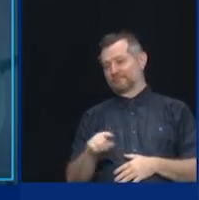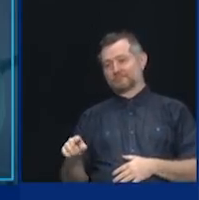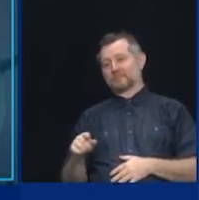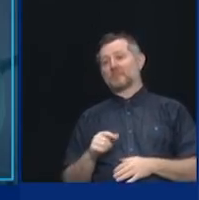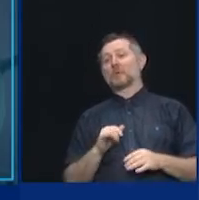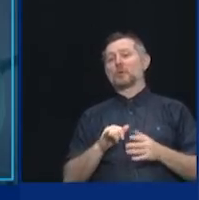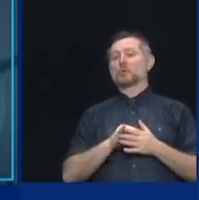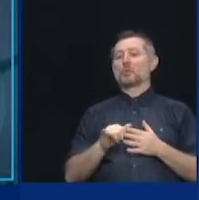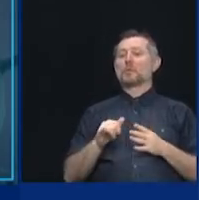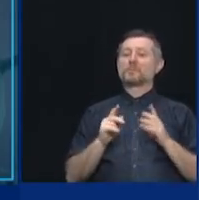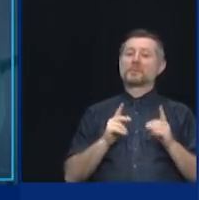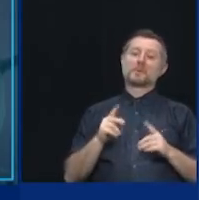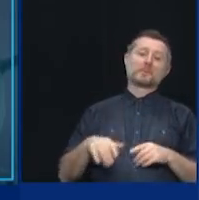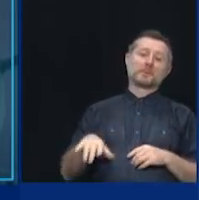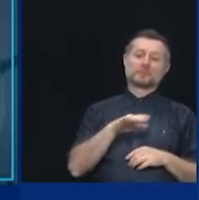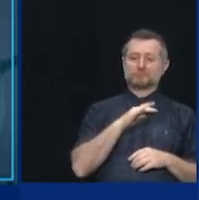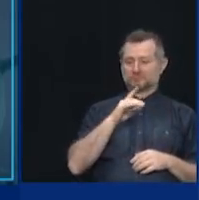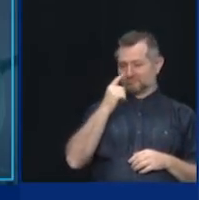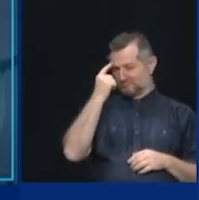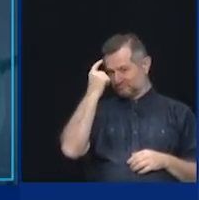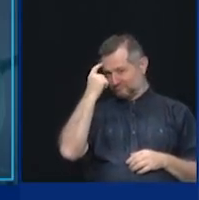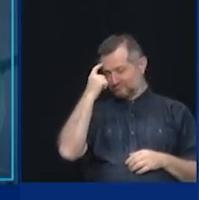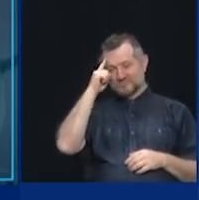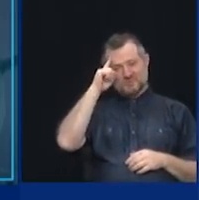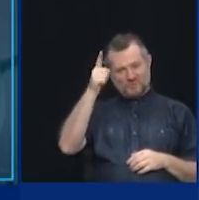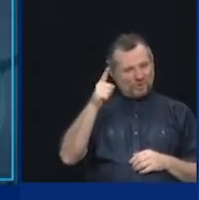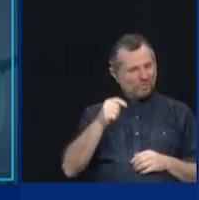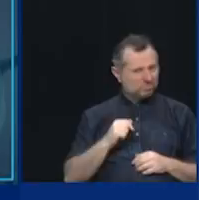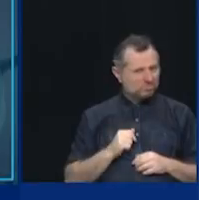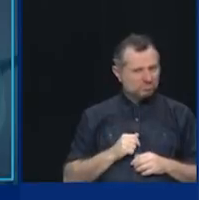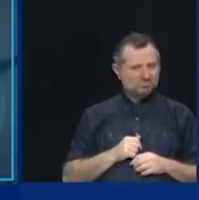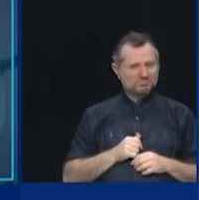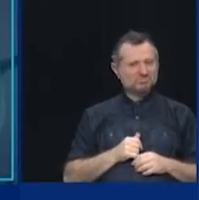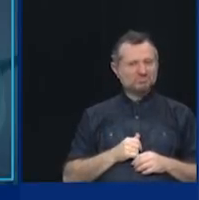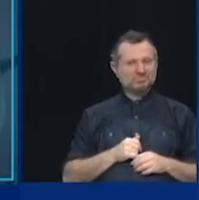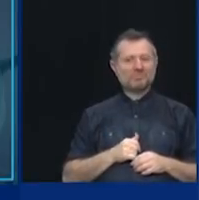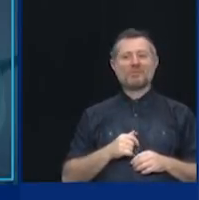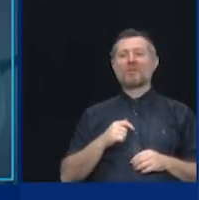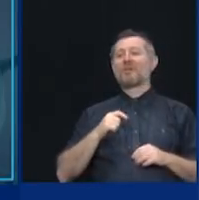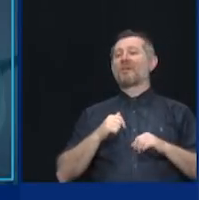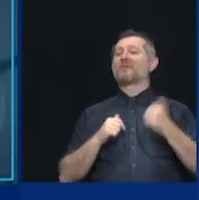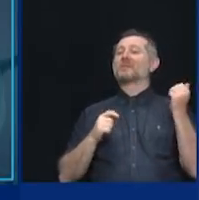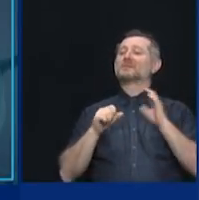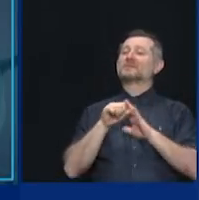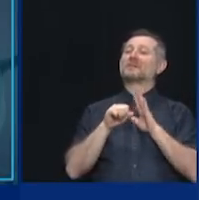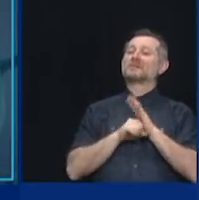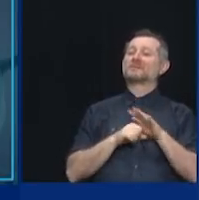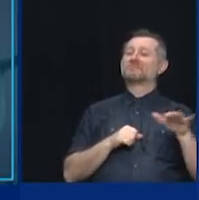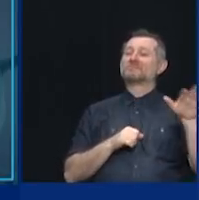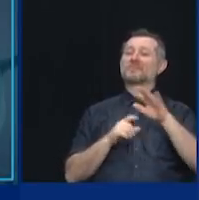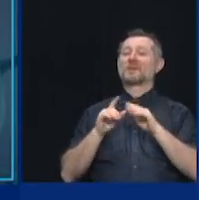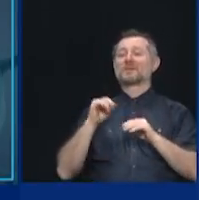Yorkers. It was the intelligence of New Yorkers, where you had other states and communities who were